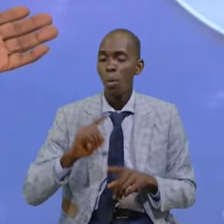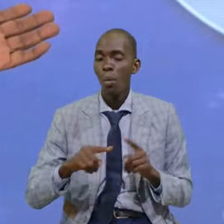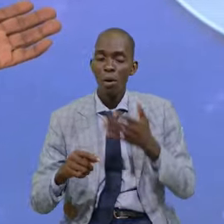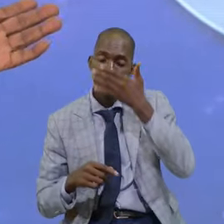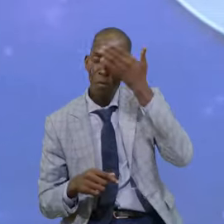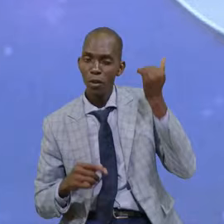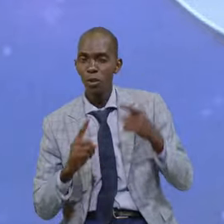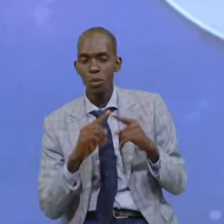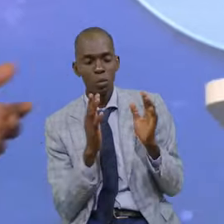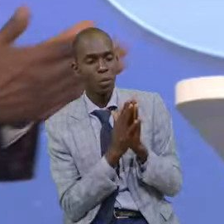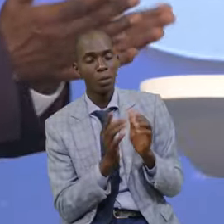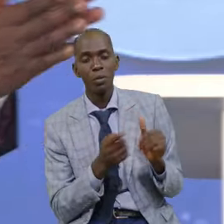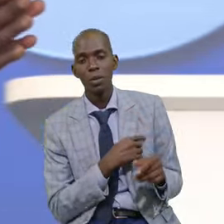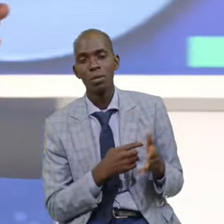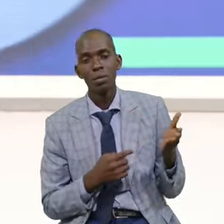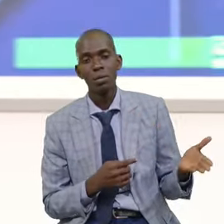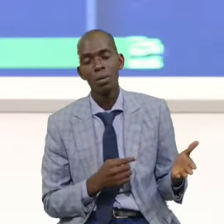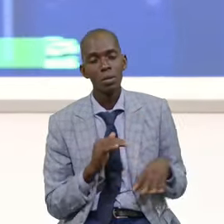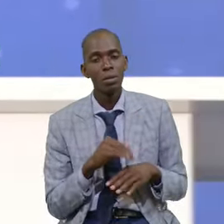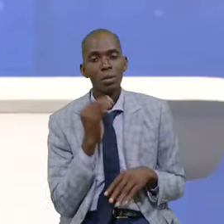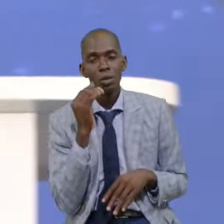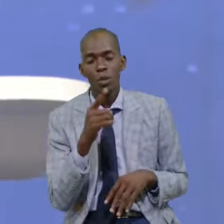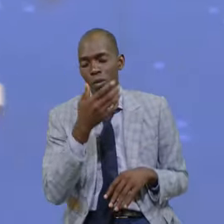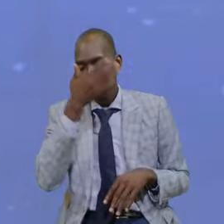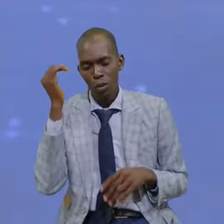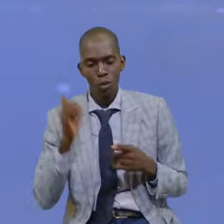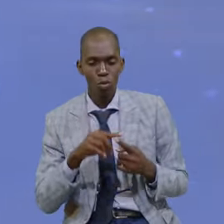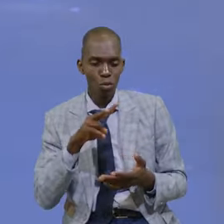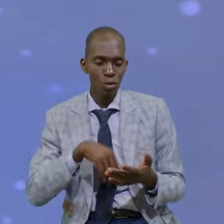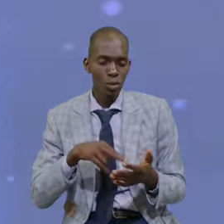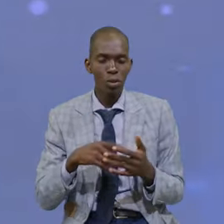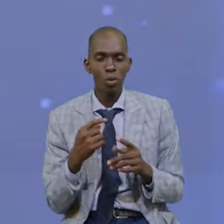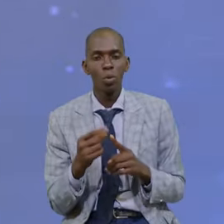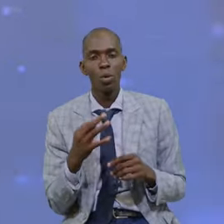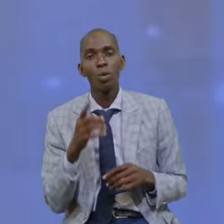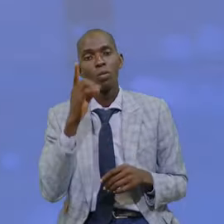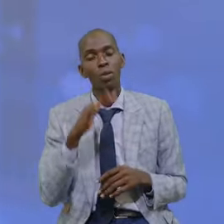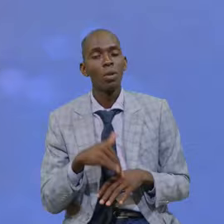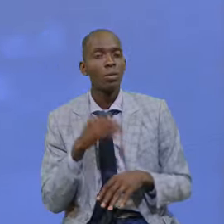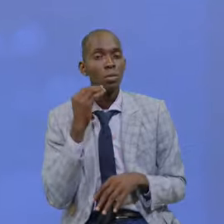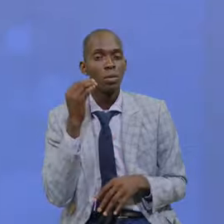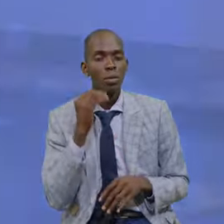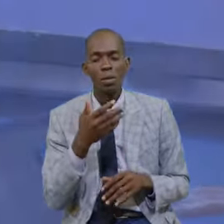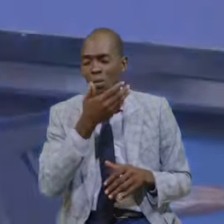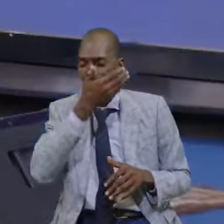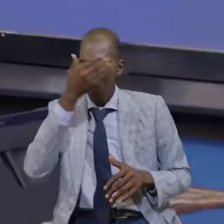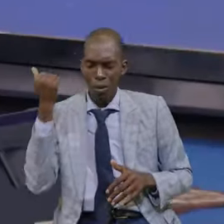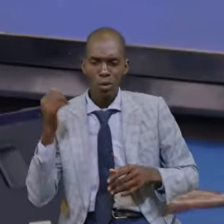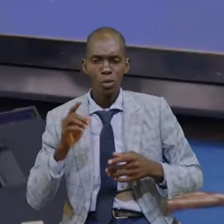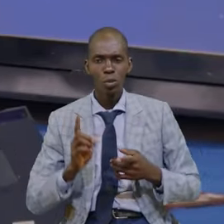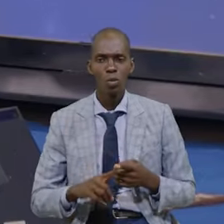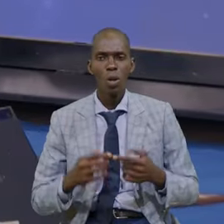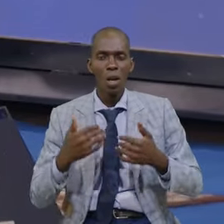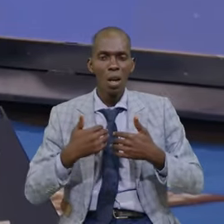pray, and they forgot to read the word, and they forgot to have the grace